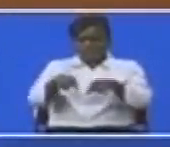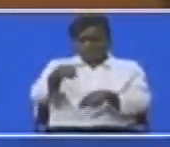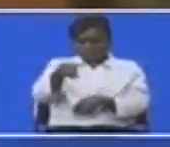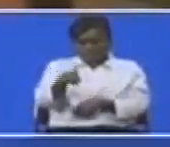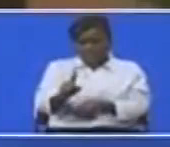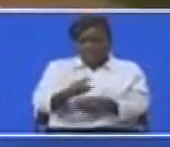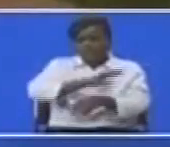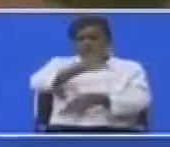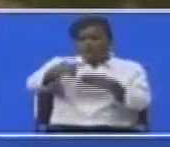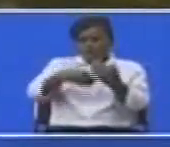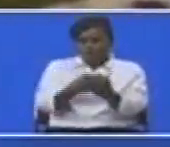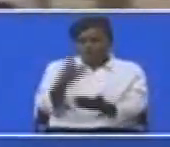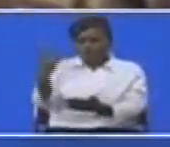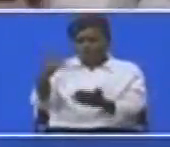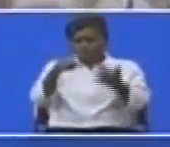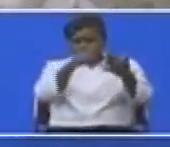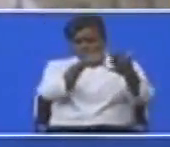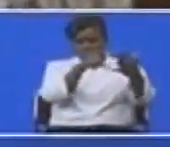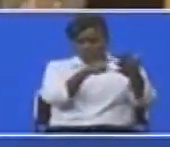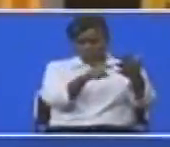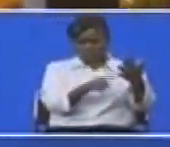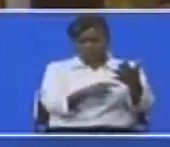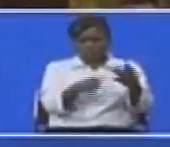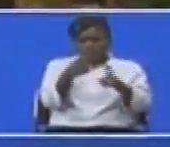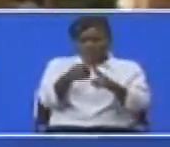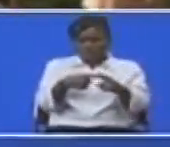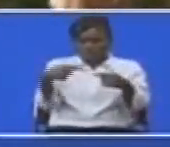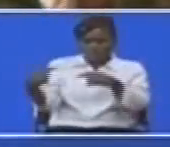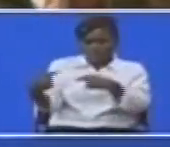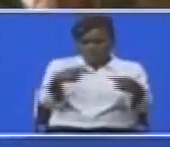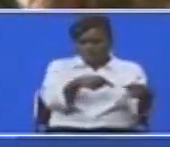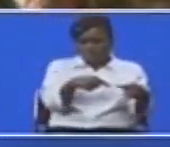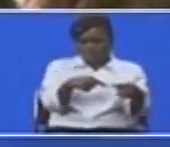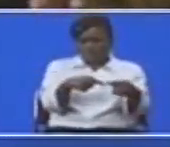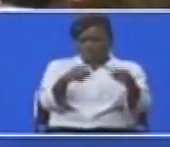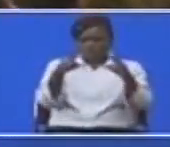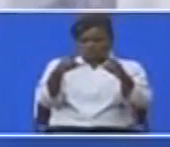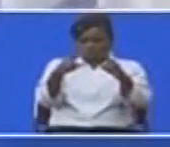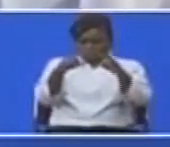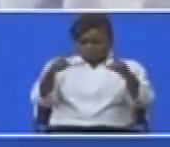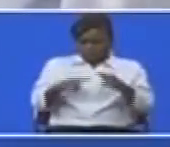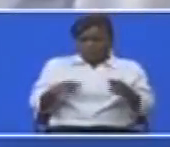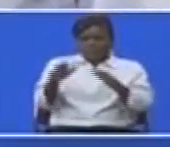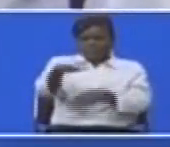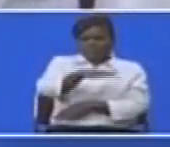captured all of the core themes of Francis's papacy, from war and peace to interreligious dialogue